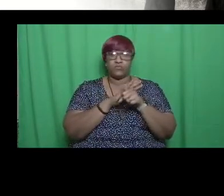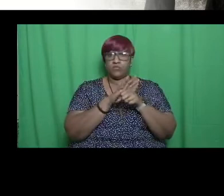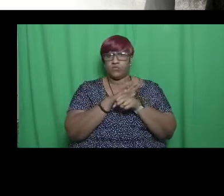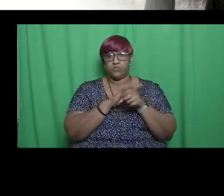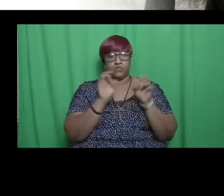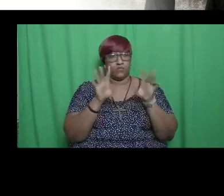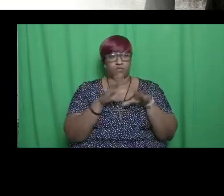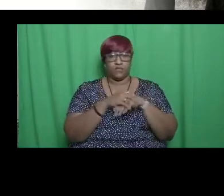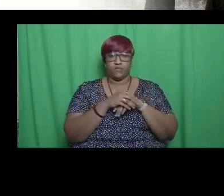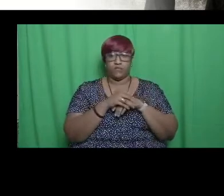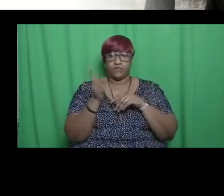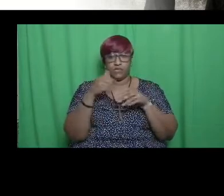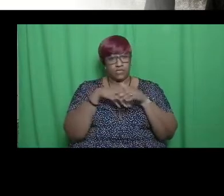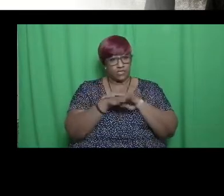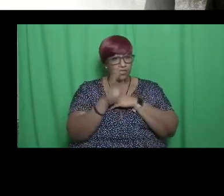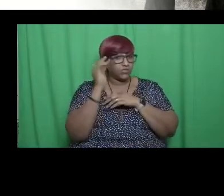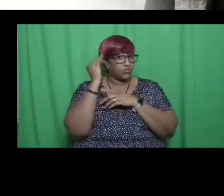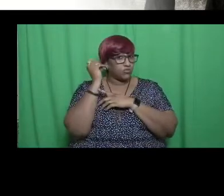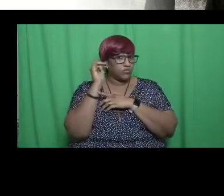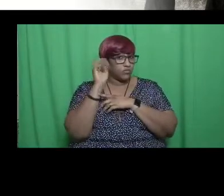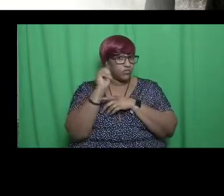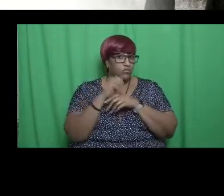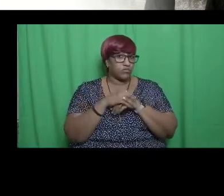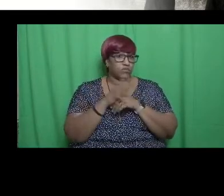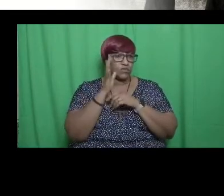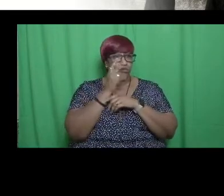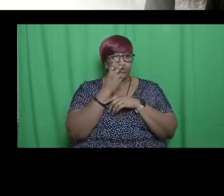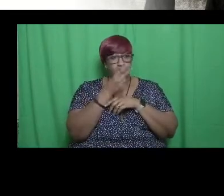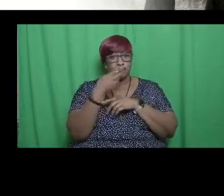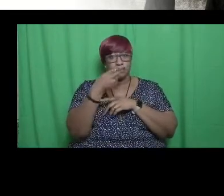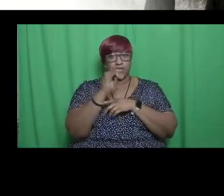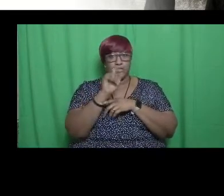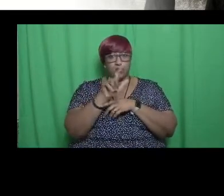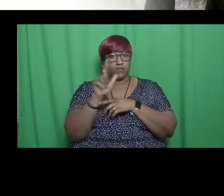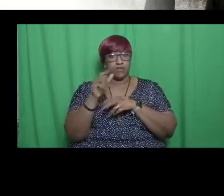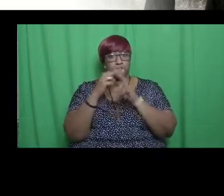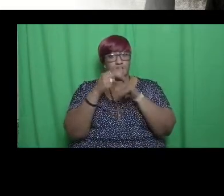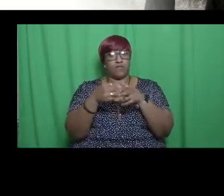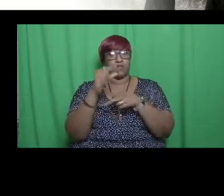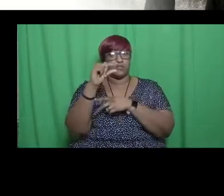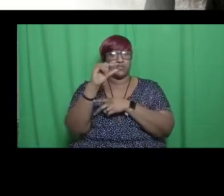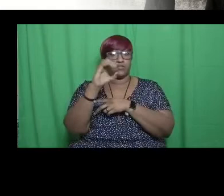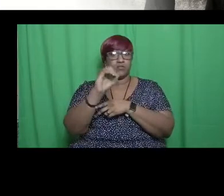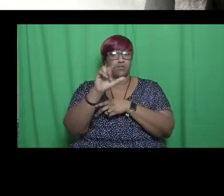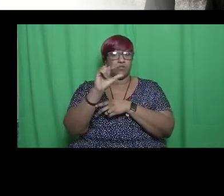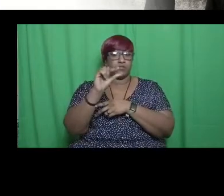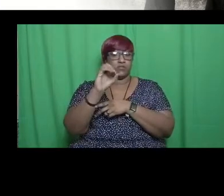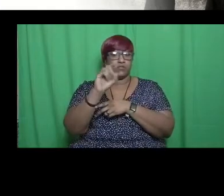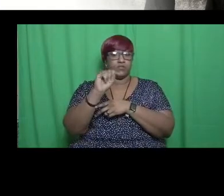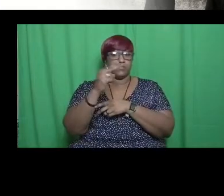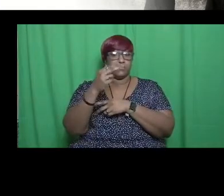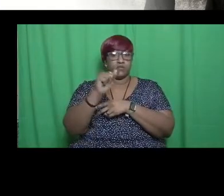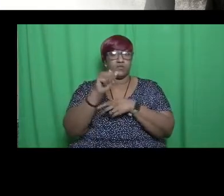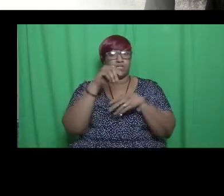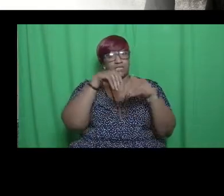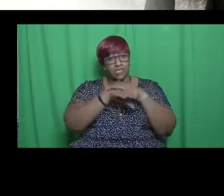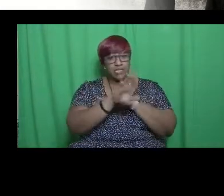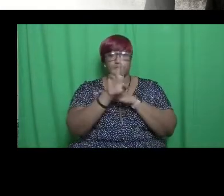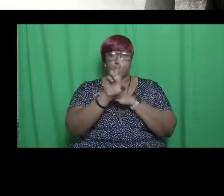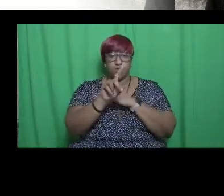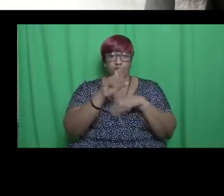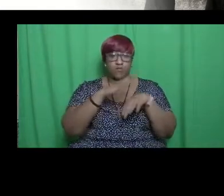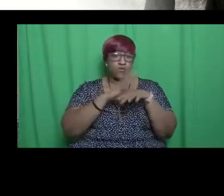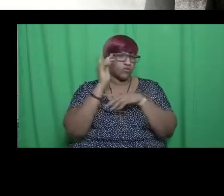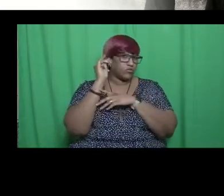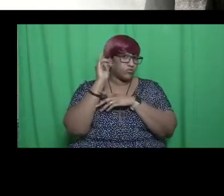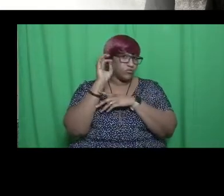Every time they would go into Jerusalem, they would see that hill called Golgotha, because Golgotha was on the road going into Jerusalem. The Bible